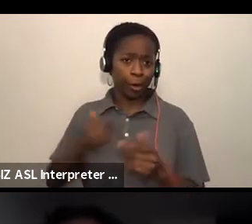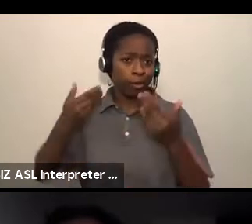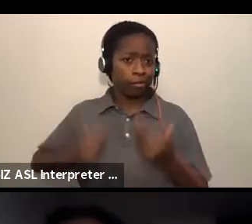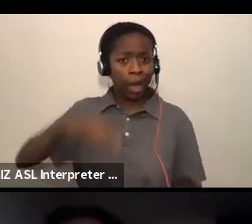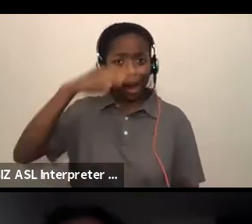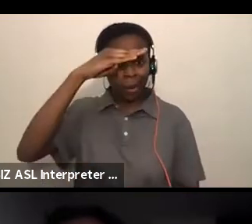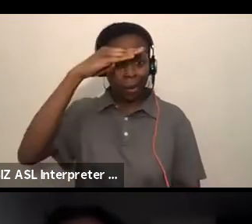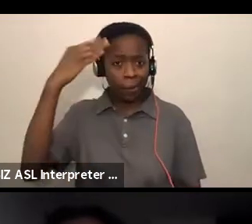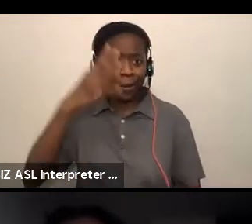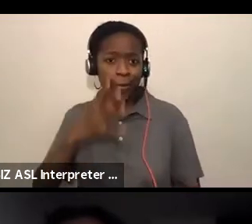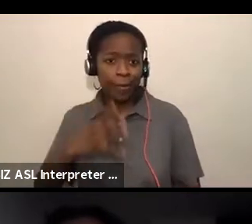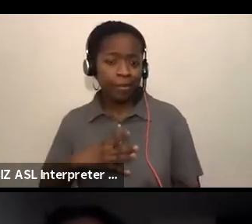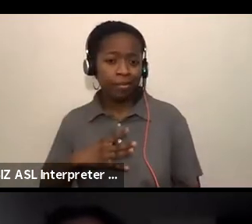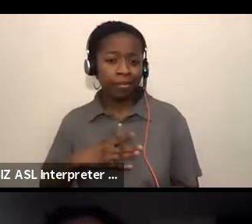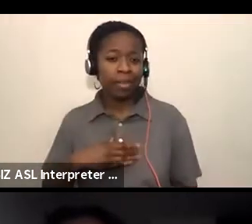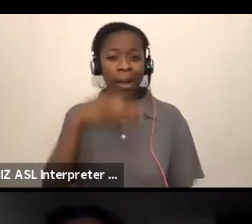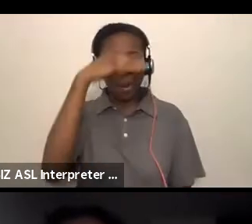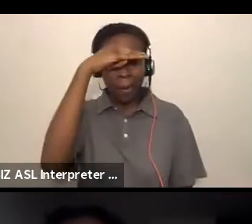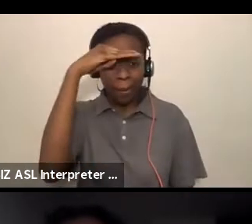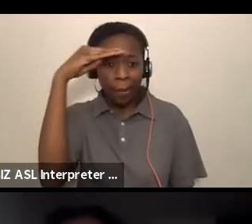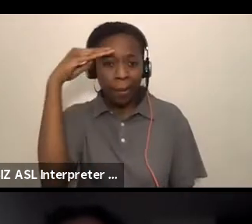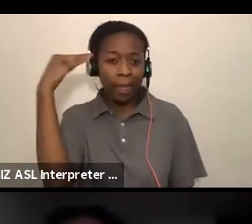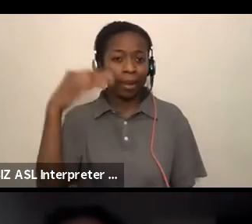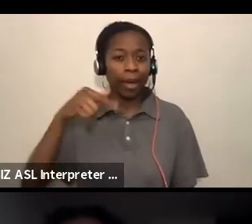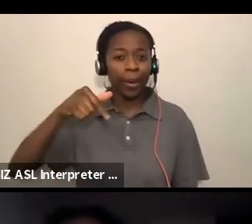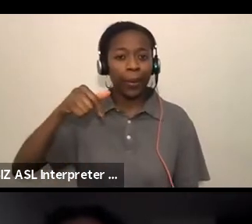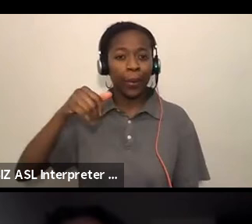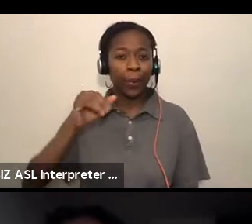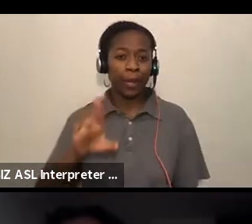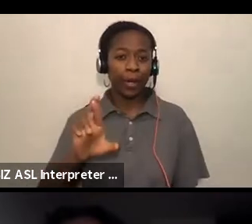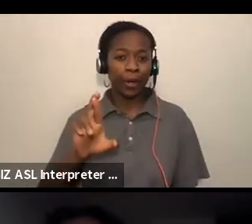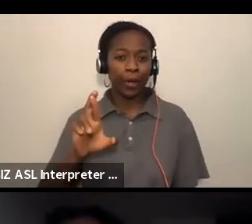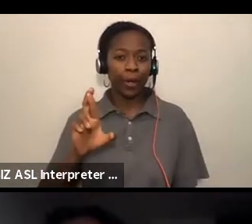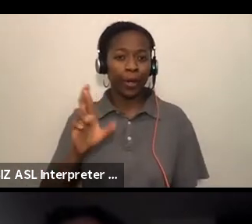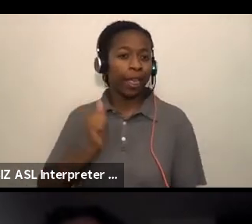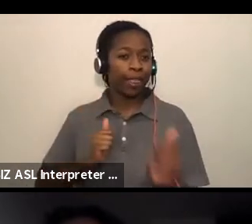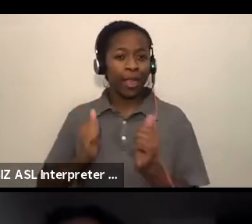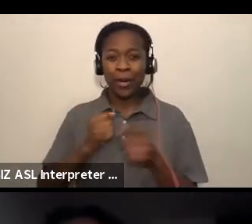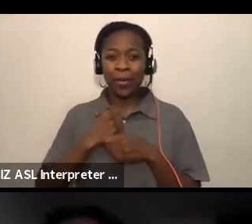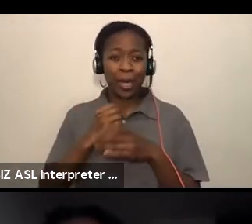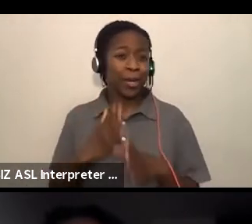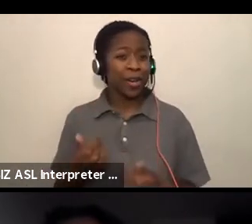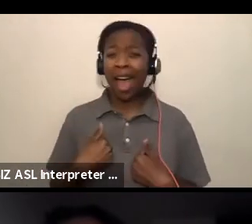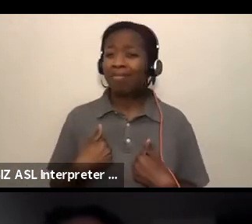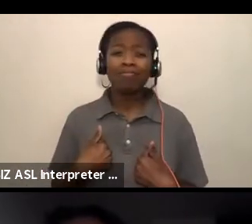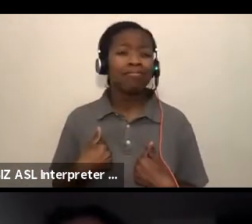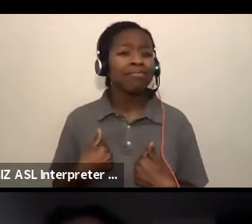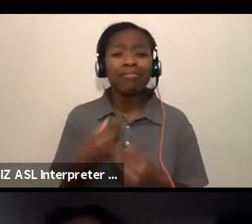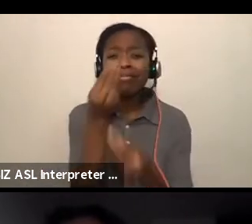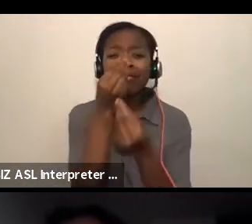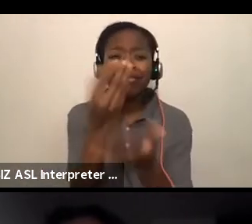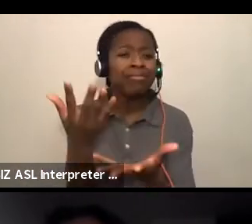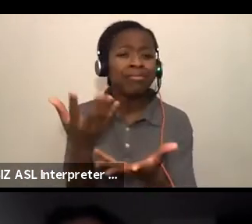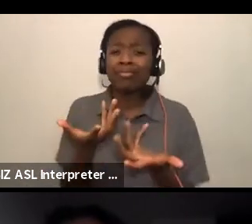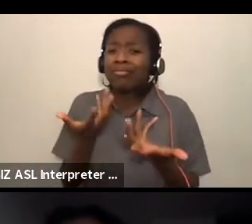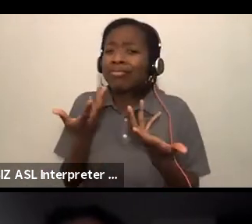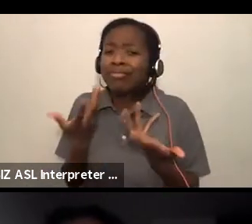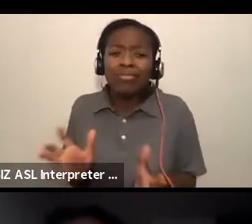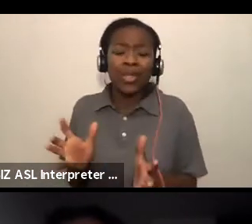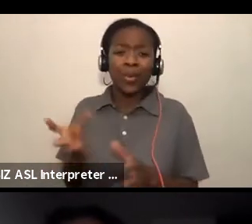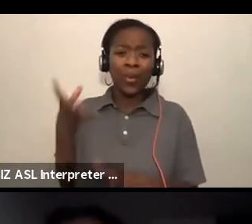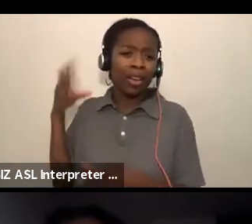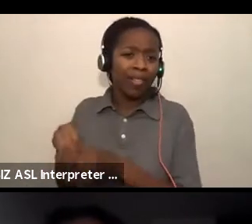as a Black queer theater maker. I have no desire. Like, I don't have any desire.